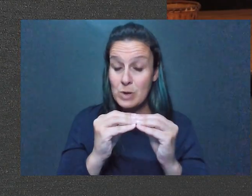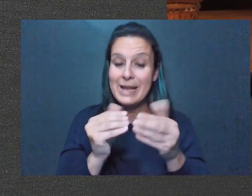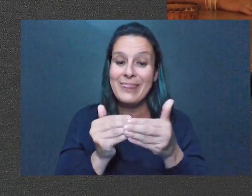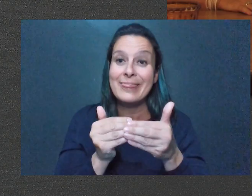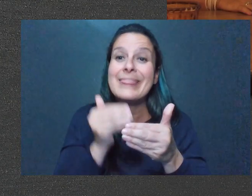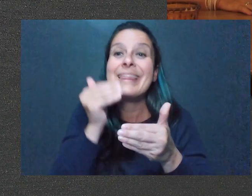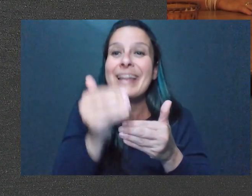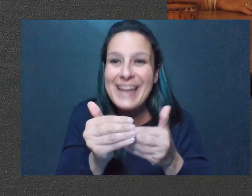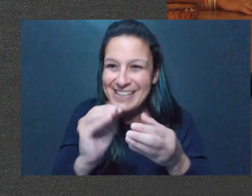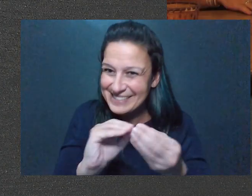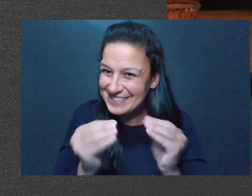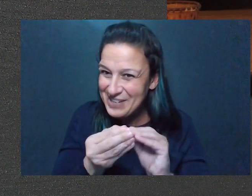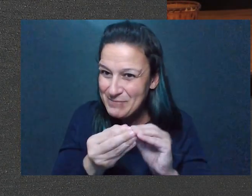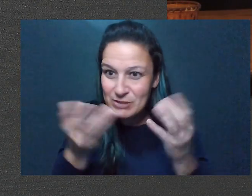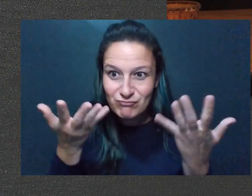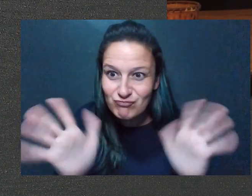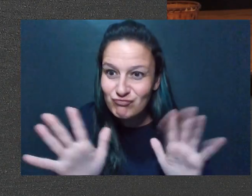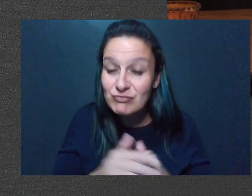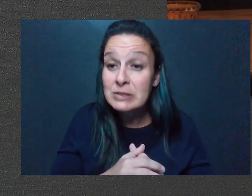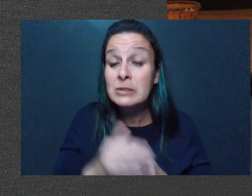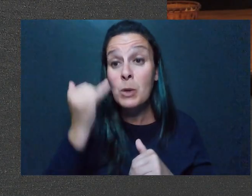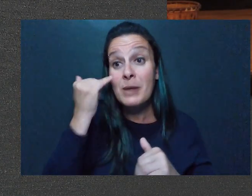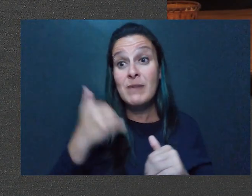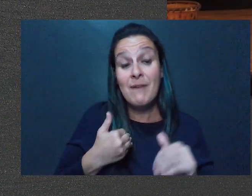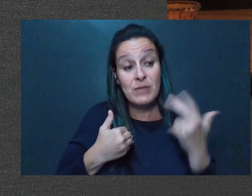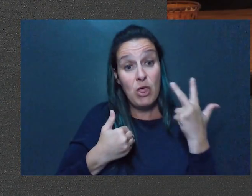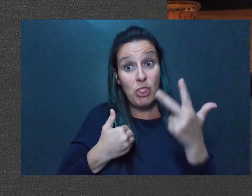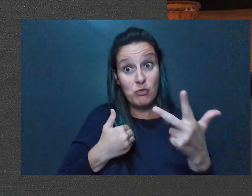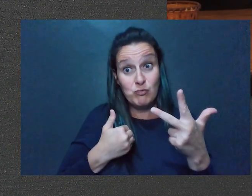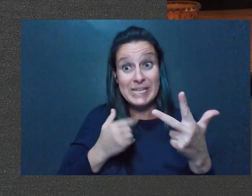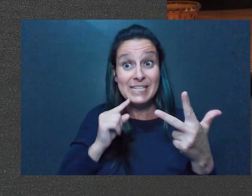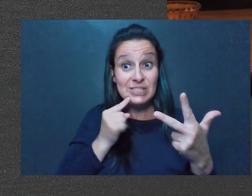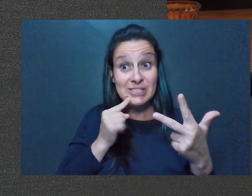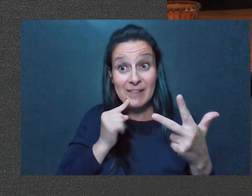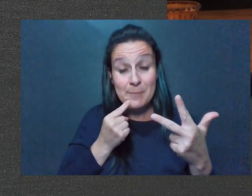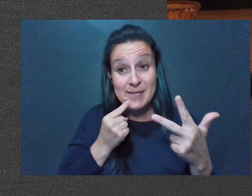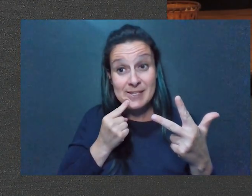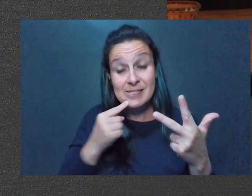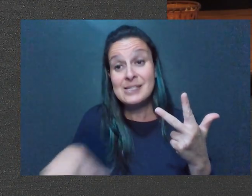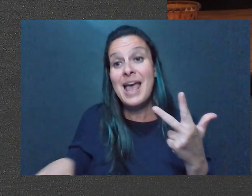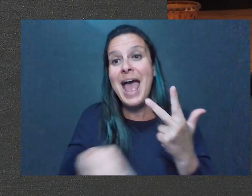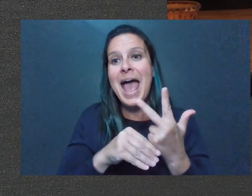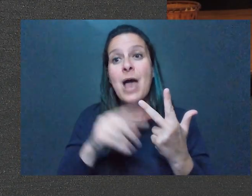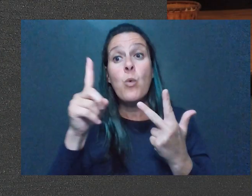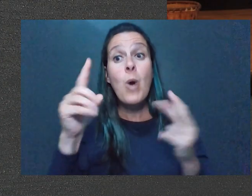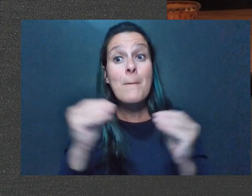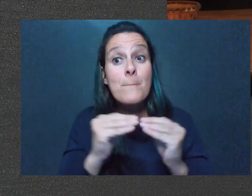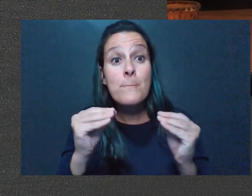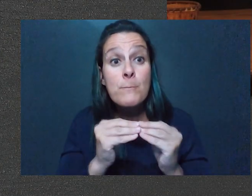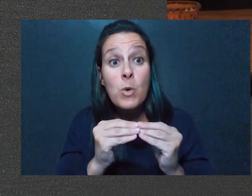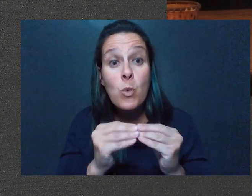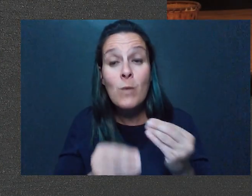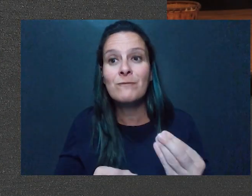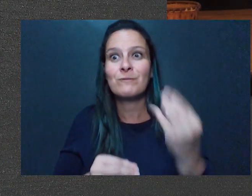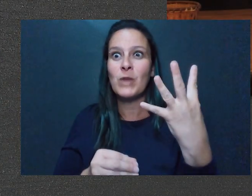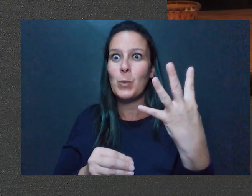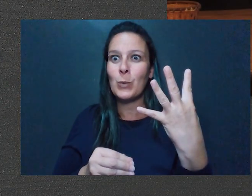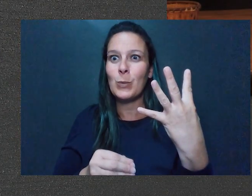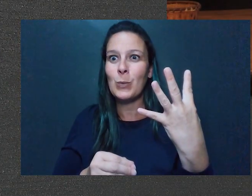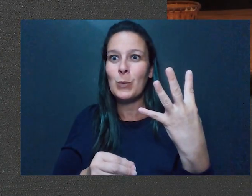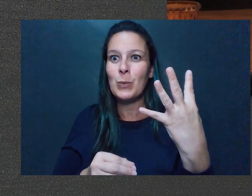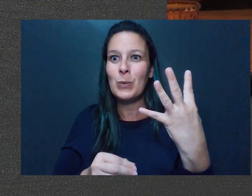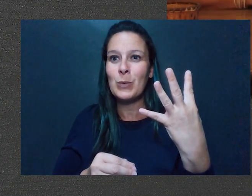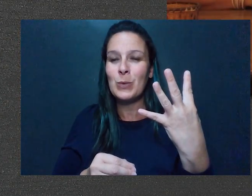very next number. So if I had 3 jelly beans and I added one more, I